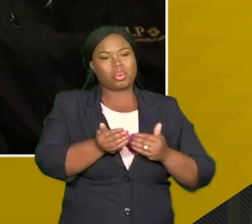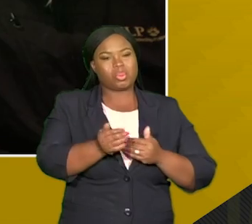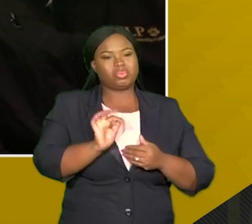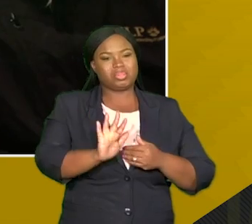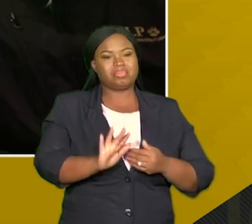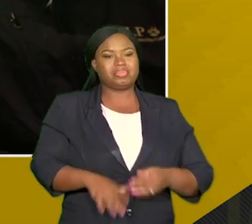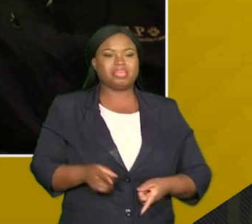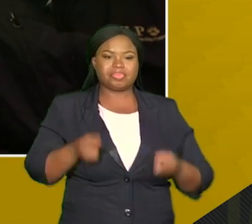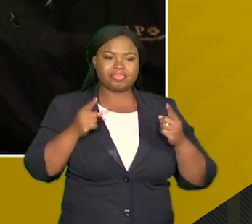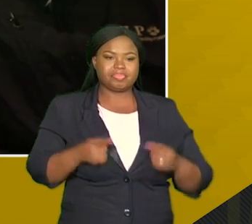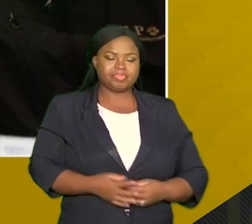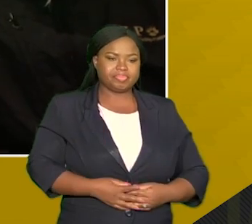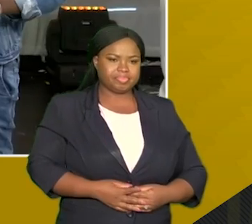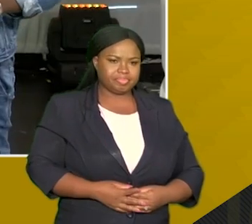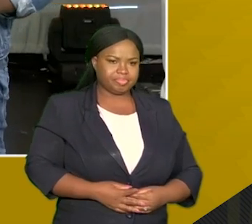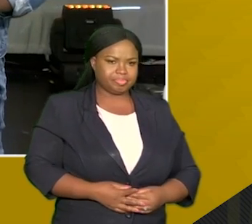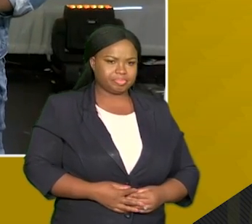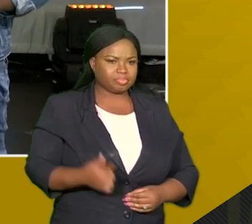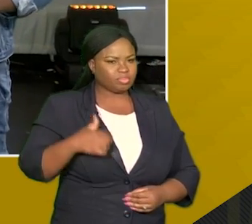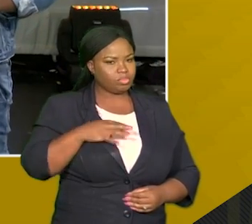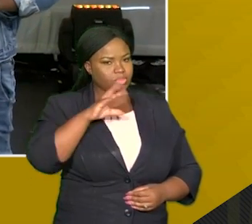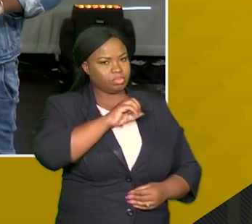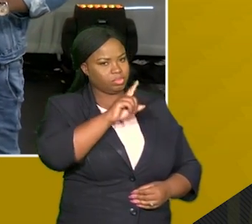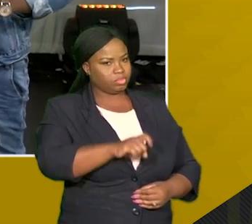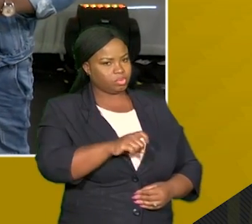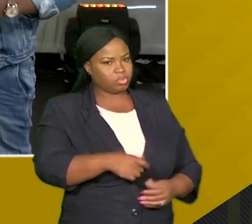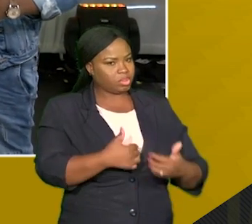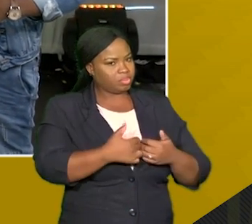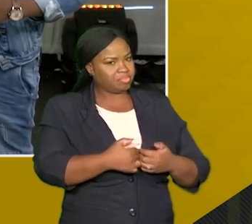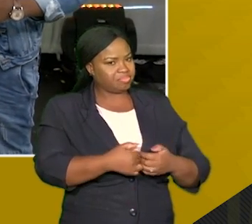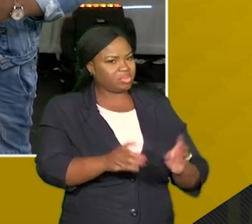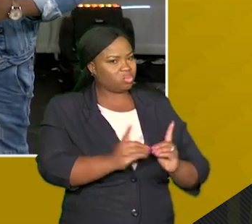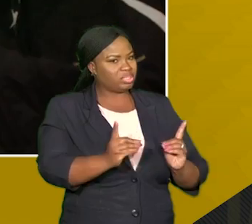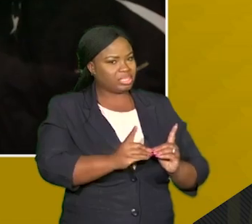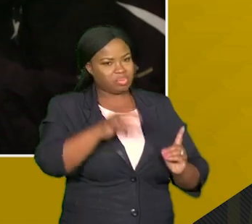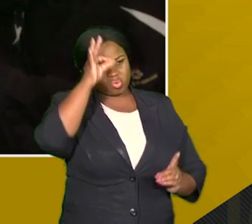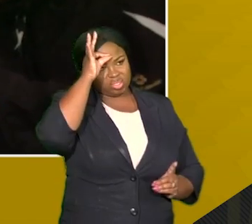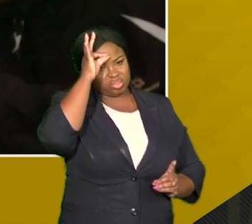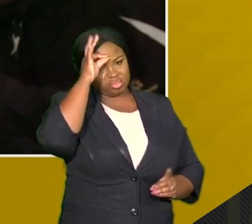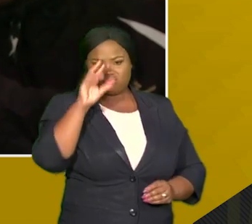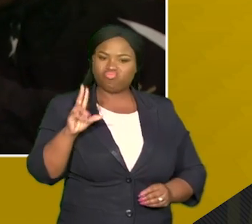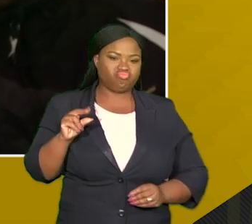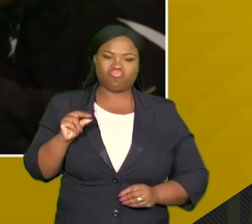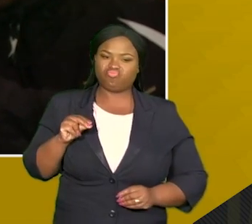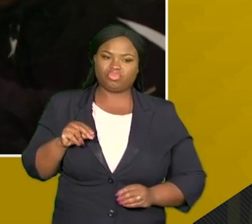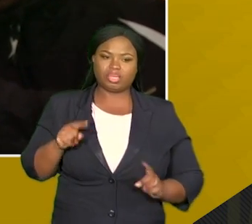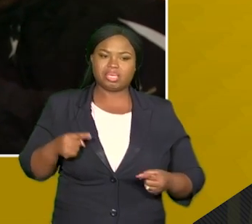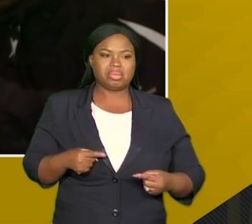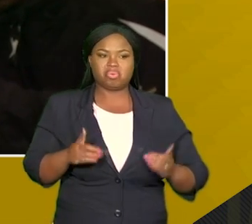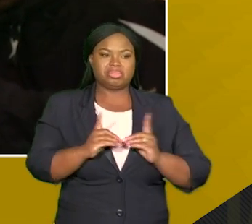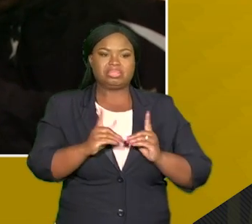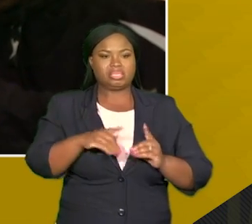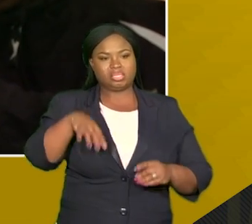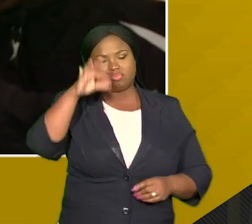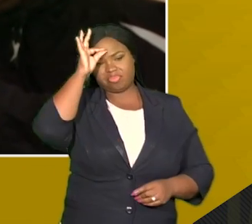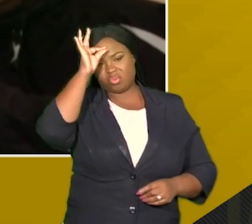like they become in danger. Ngifuna ukuzibuza lo mbuzo. So wena ngeke wajola nepolis? I don't think I can date a cop just for my